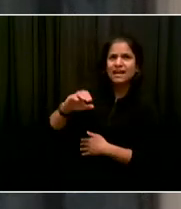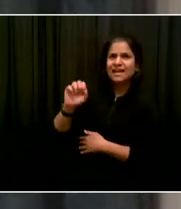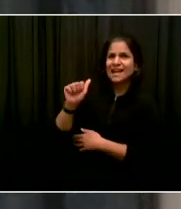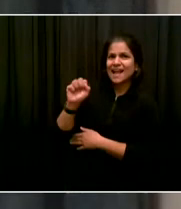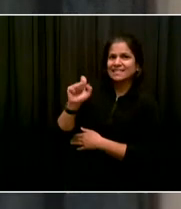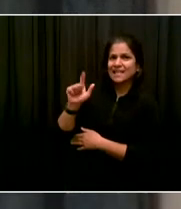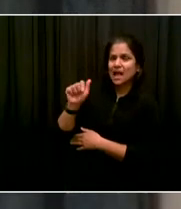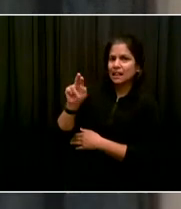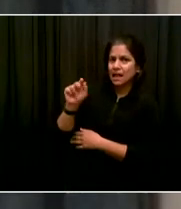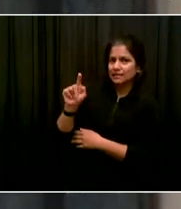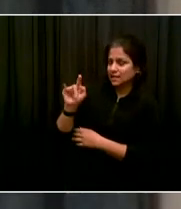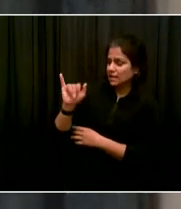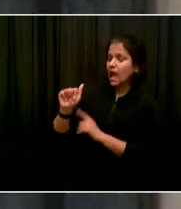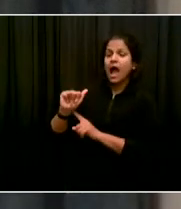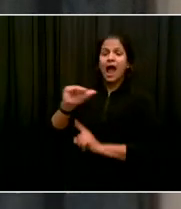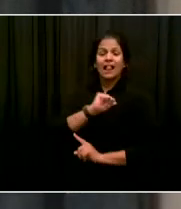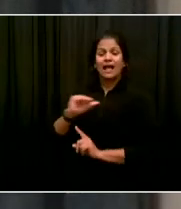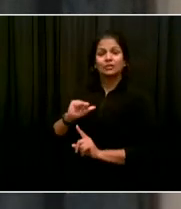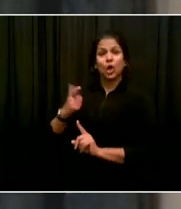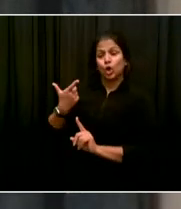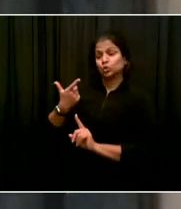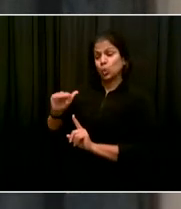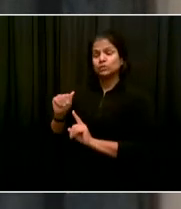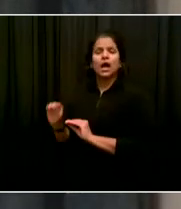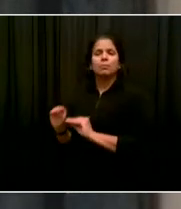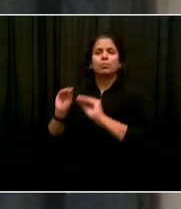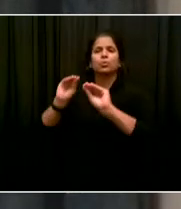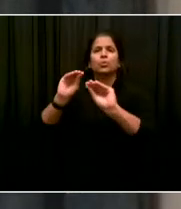to PS-29 in Cobble Hill,